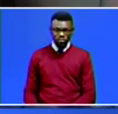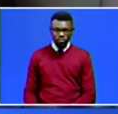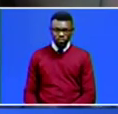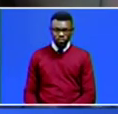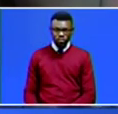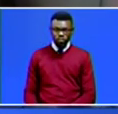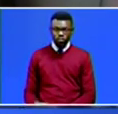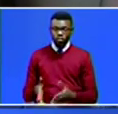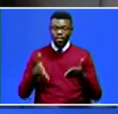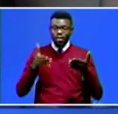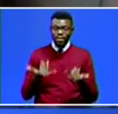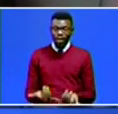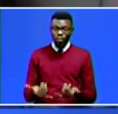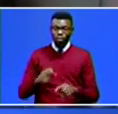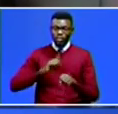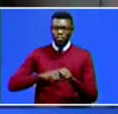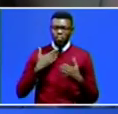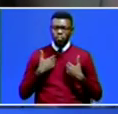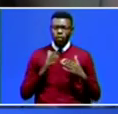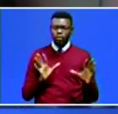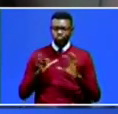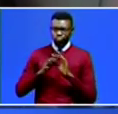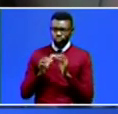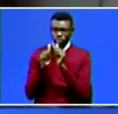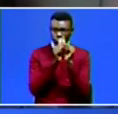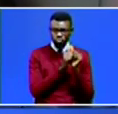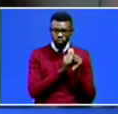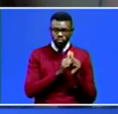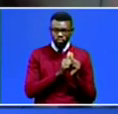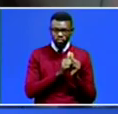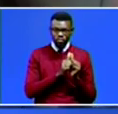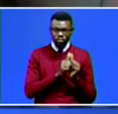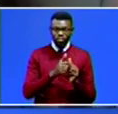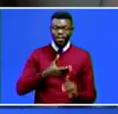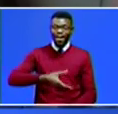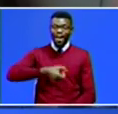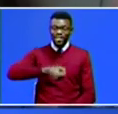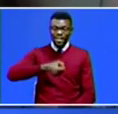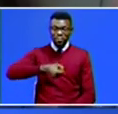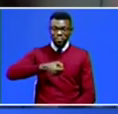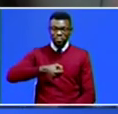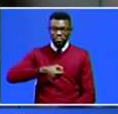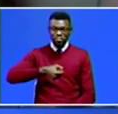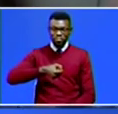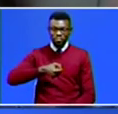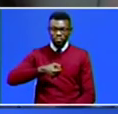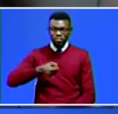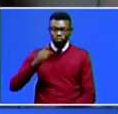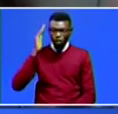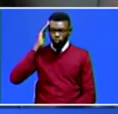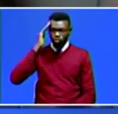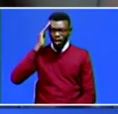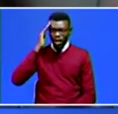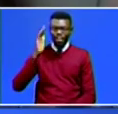we are in an era where people are coming together under that spirit of the handshake. So if you see Mutua coming,